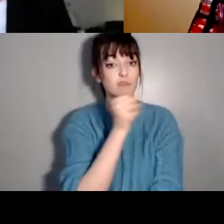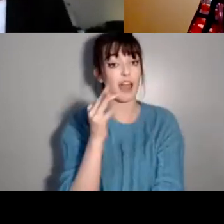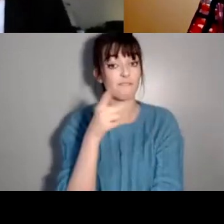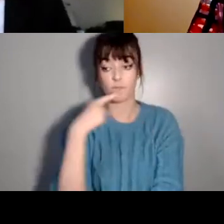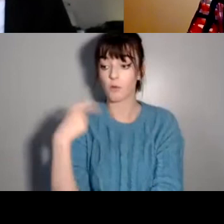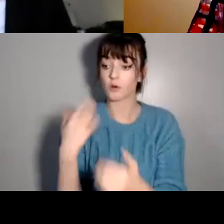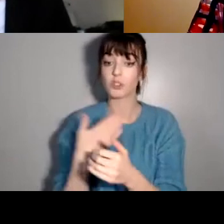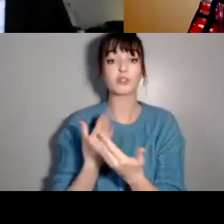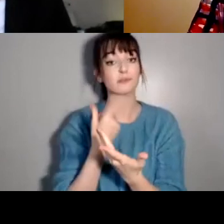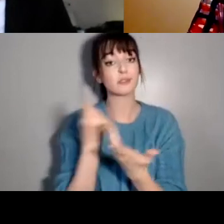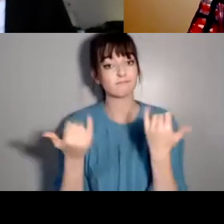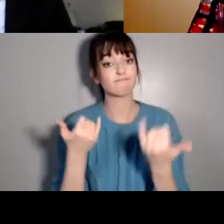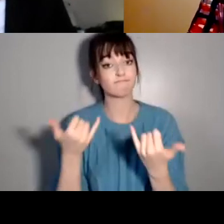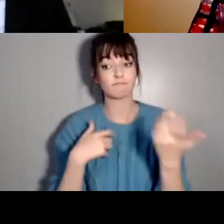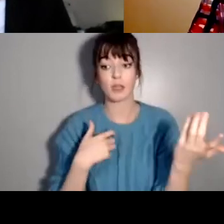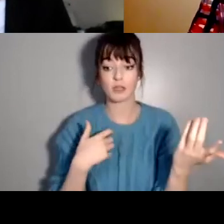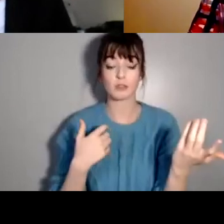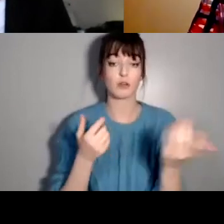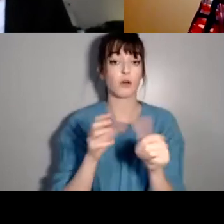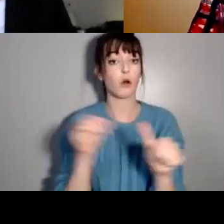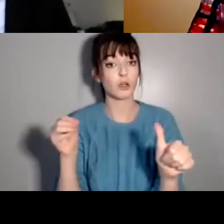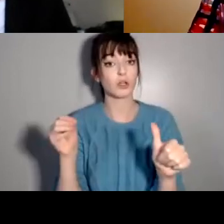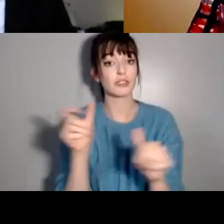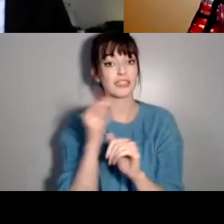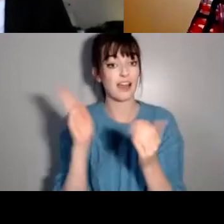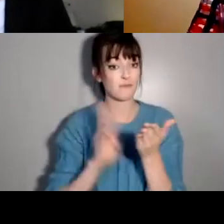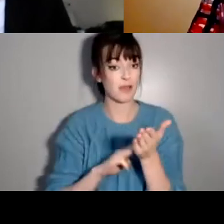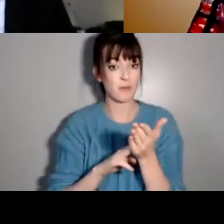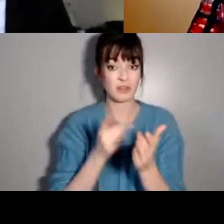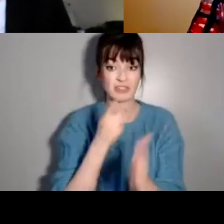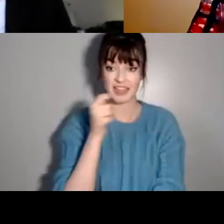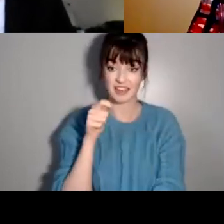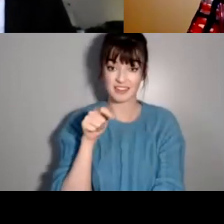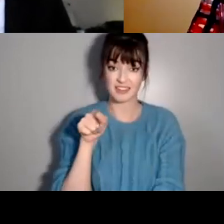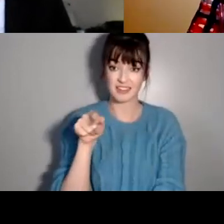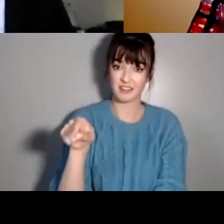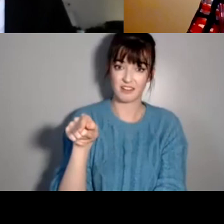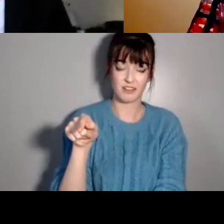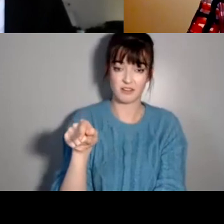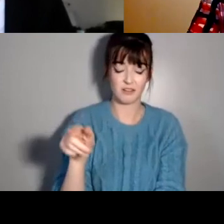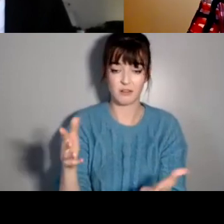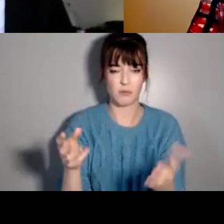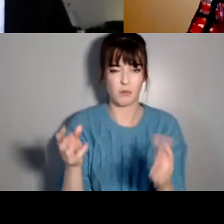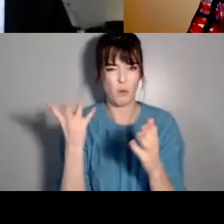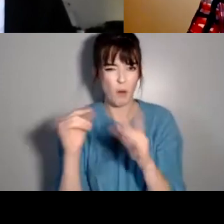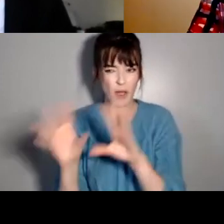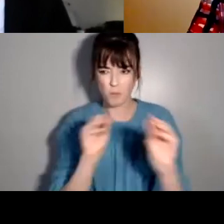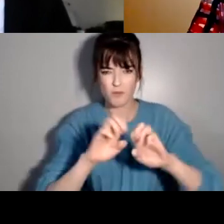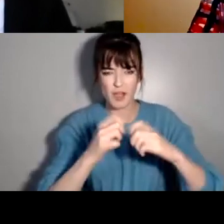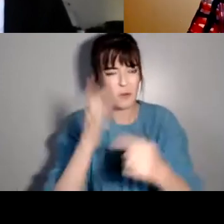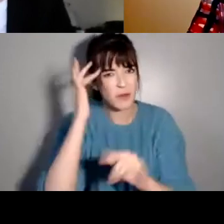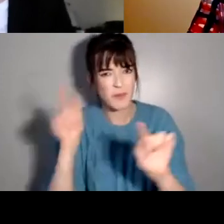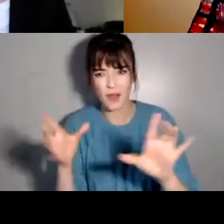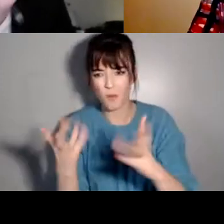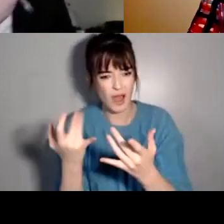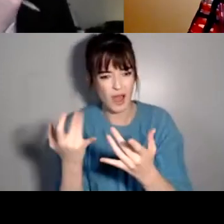that, you know, other staff members that had previously said to them, pretty much, are you mad, in terms of the move, then wanted